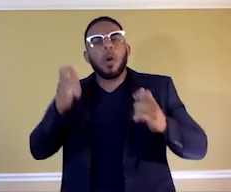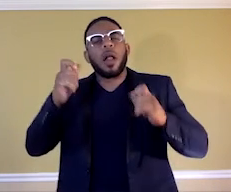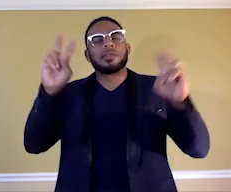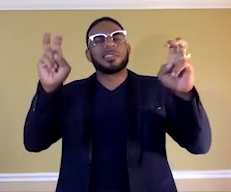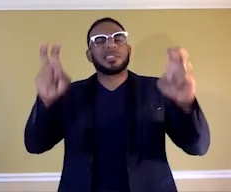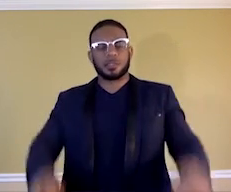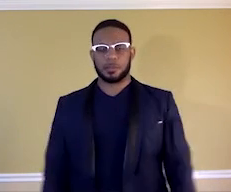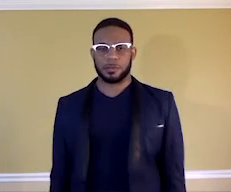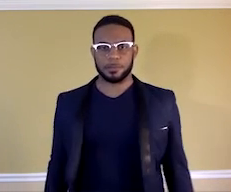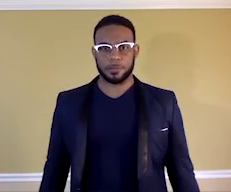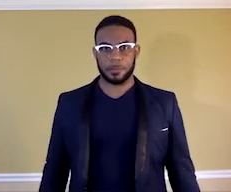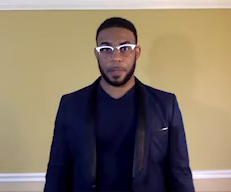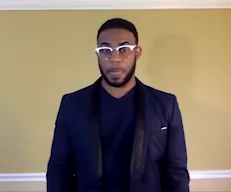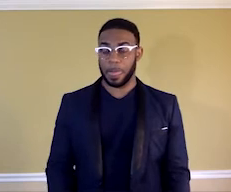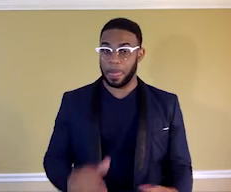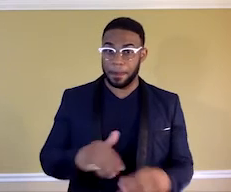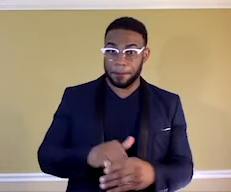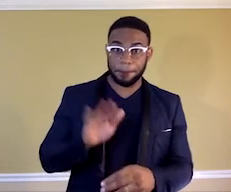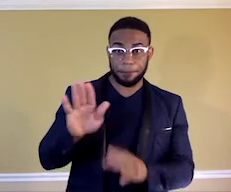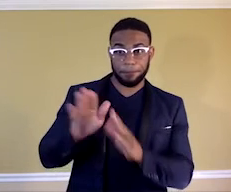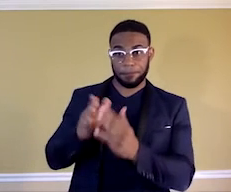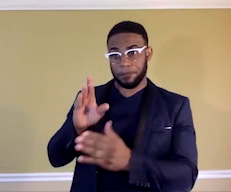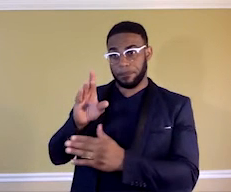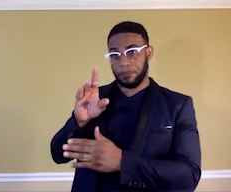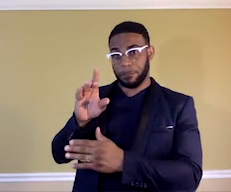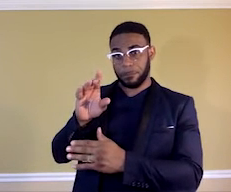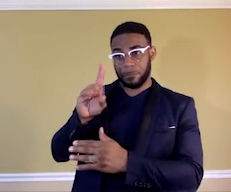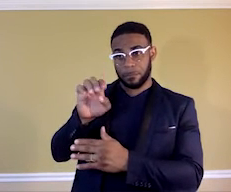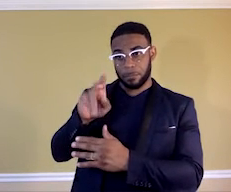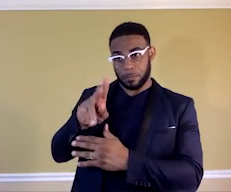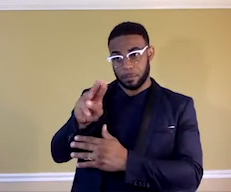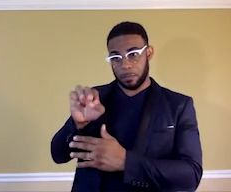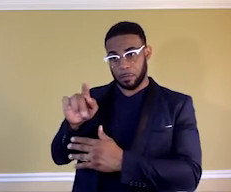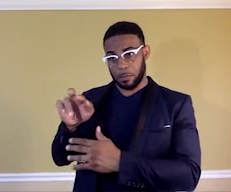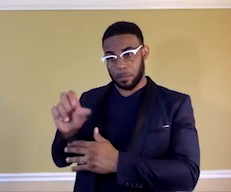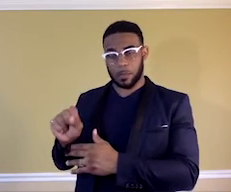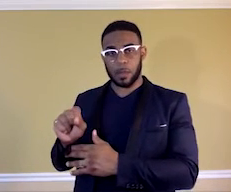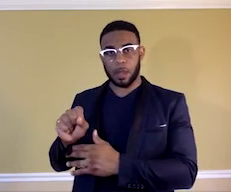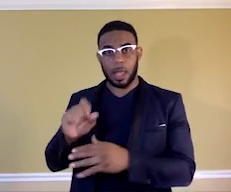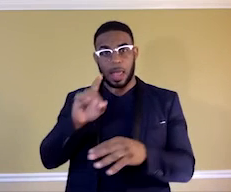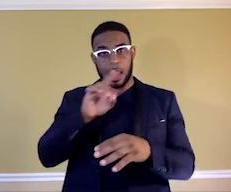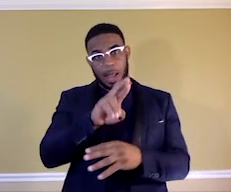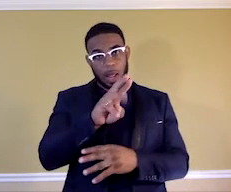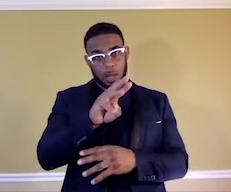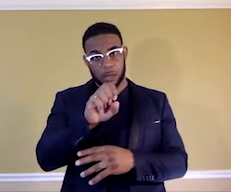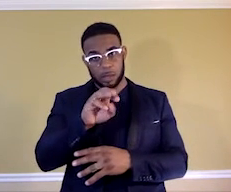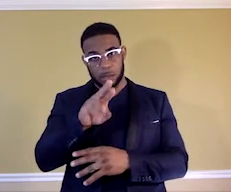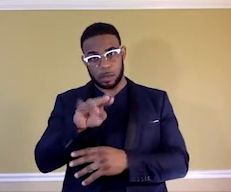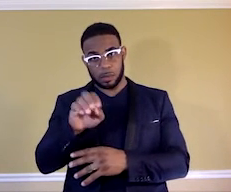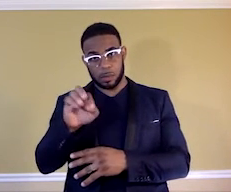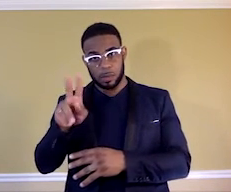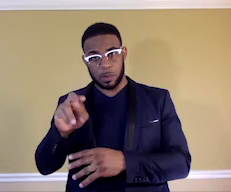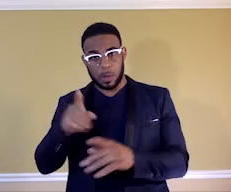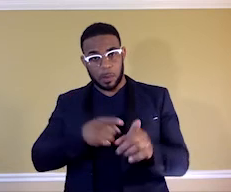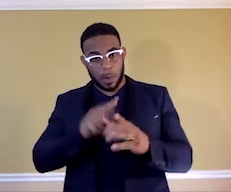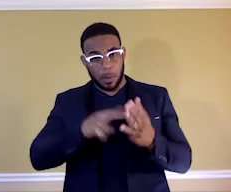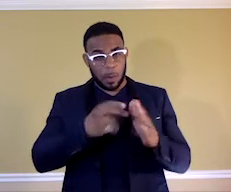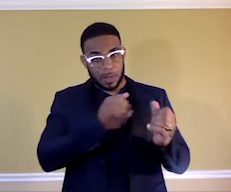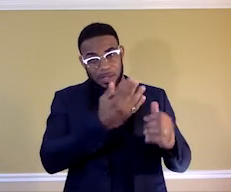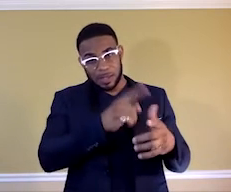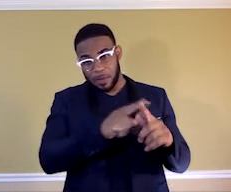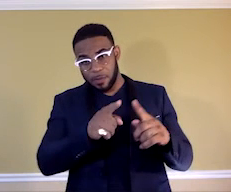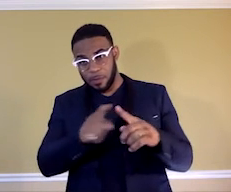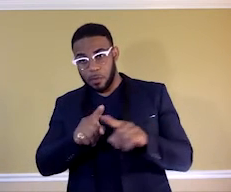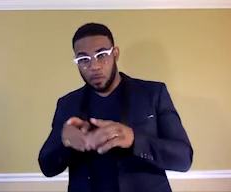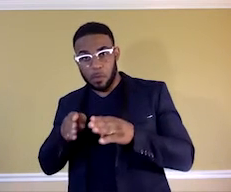issue. In her book, Dark Matters, Dr. Simone Brown presents the idea that a main purpose of several forms of